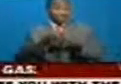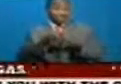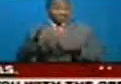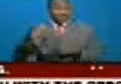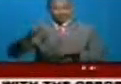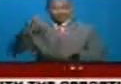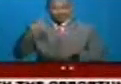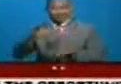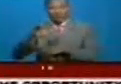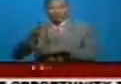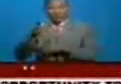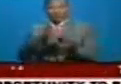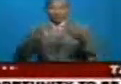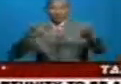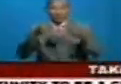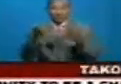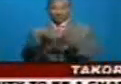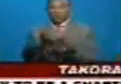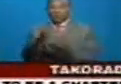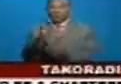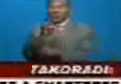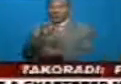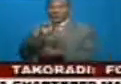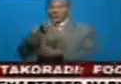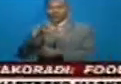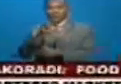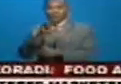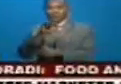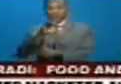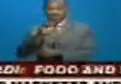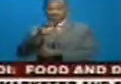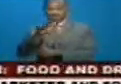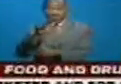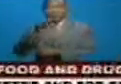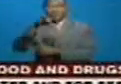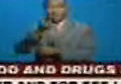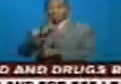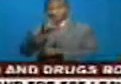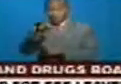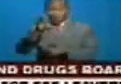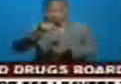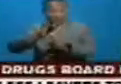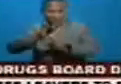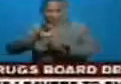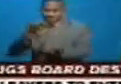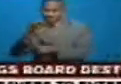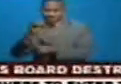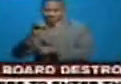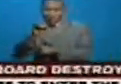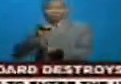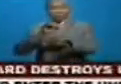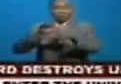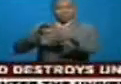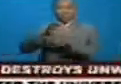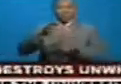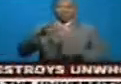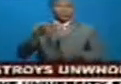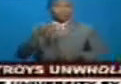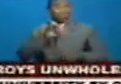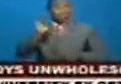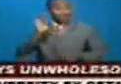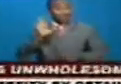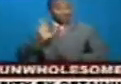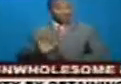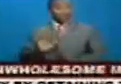was speaking at the Third General Assembly of the Evangelical Presbyterian Church at Ho, where he urged religious bodies and